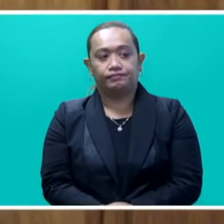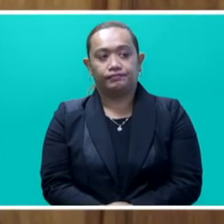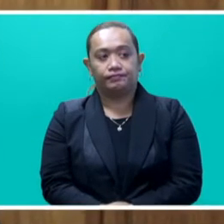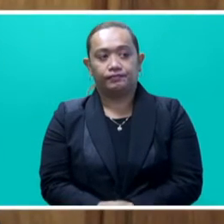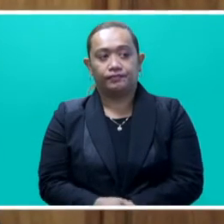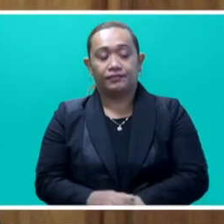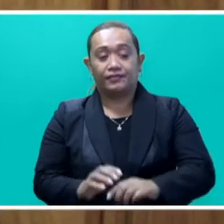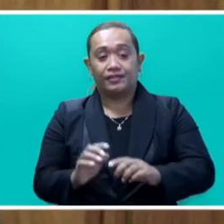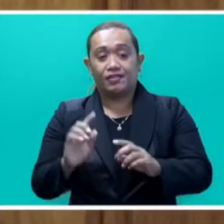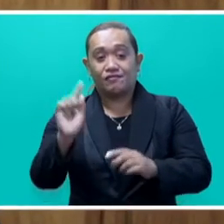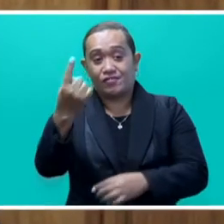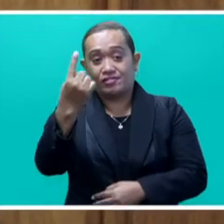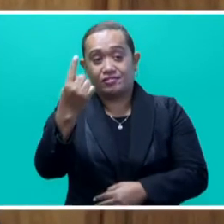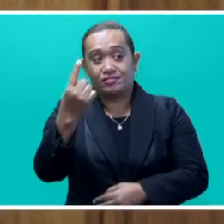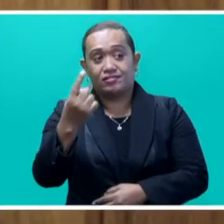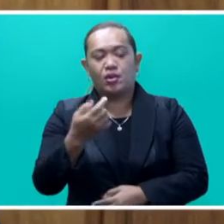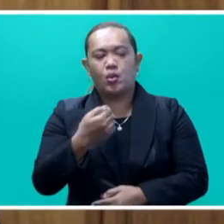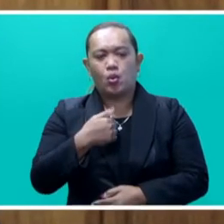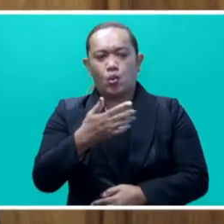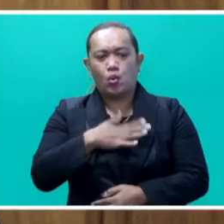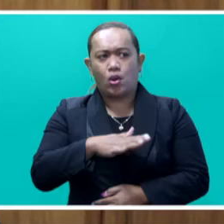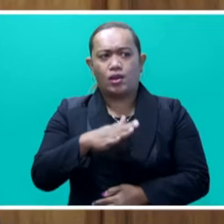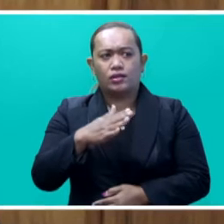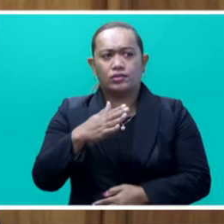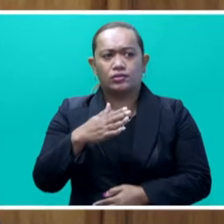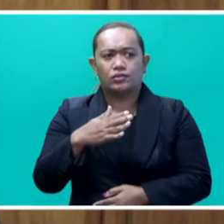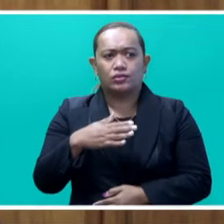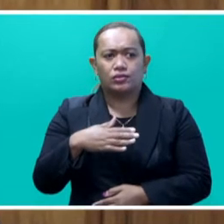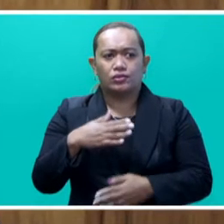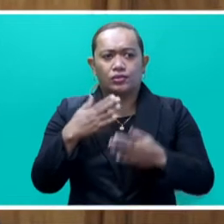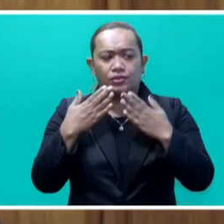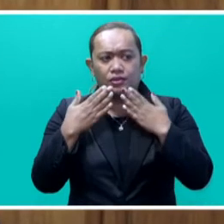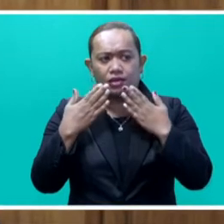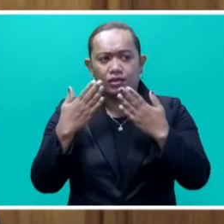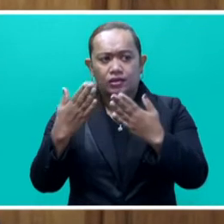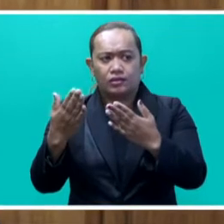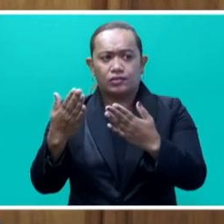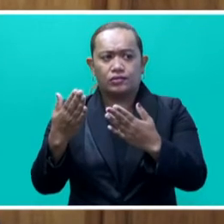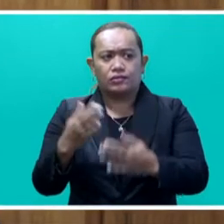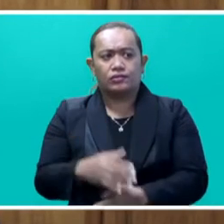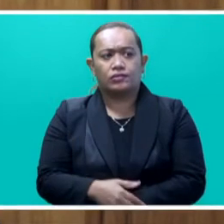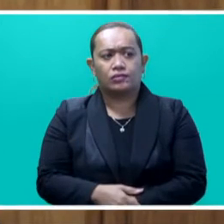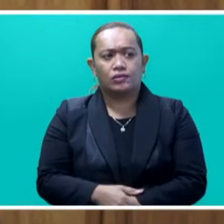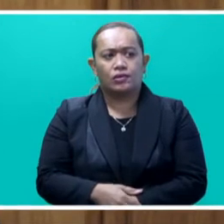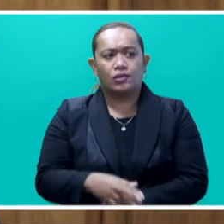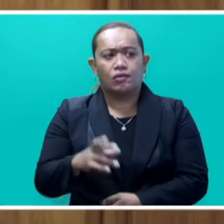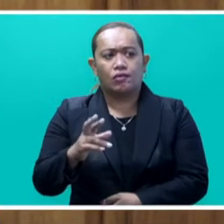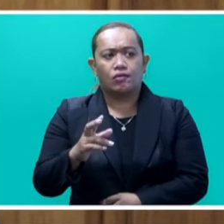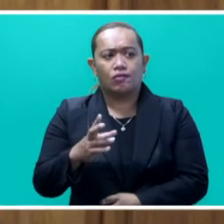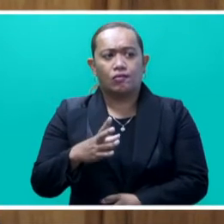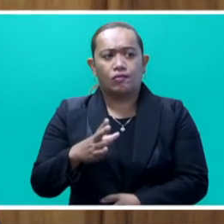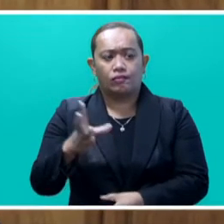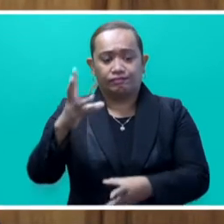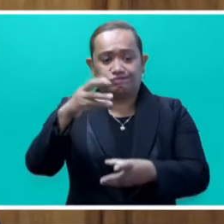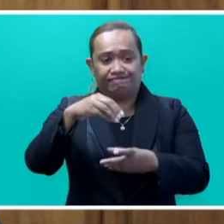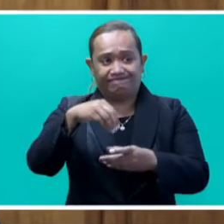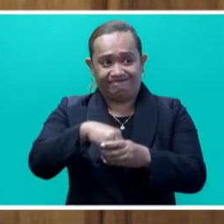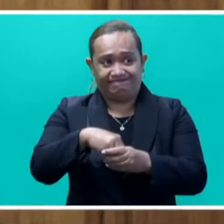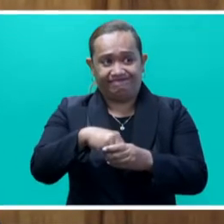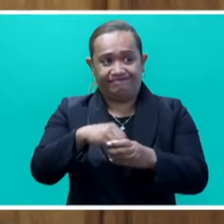Firstly, I would like to thank the Almighty Perumal for giving me an opportunity to be part of the 51 members of this